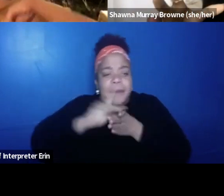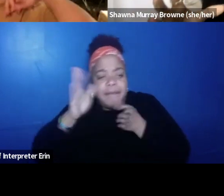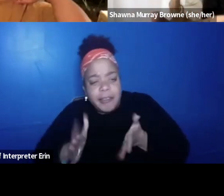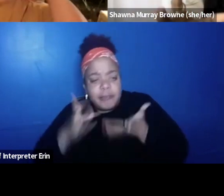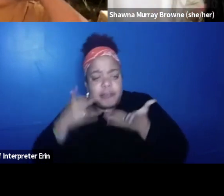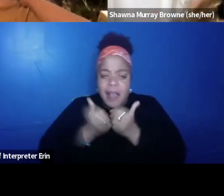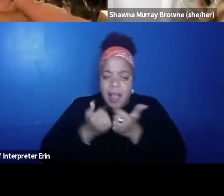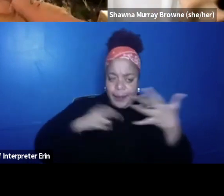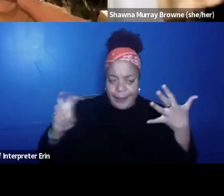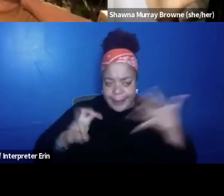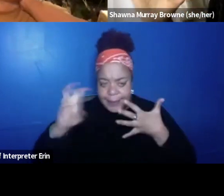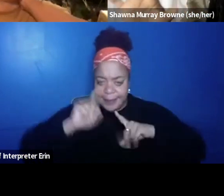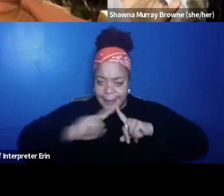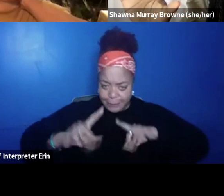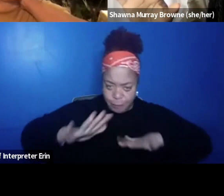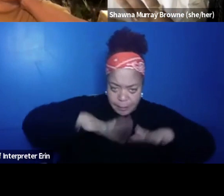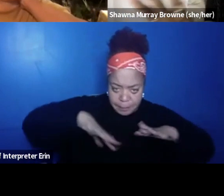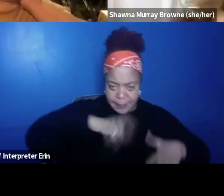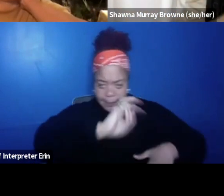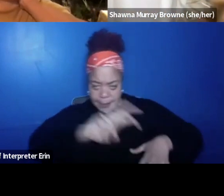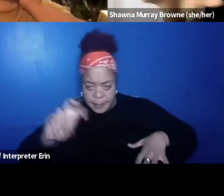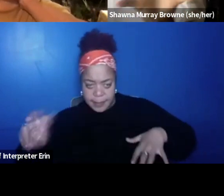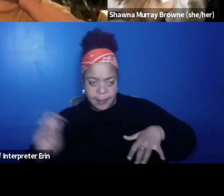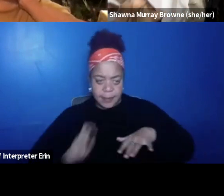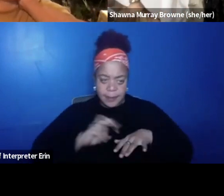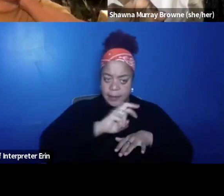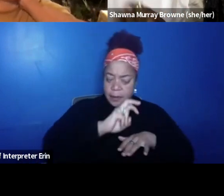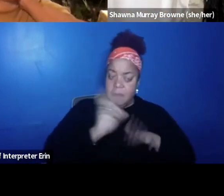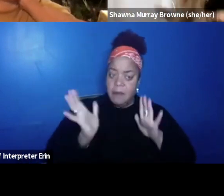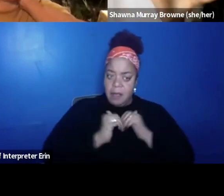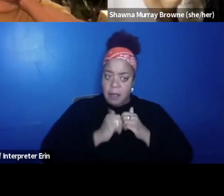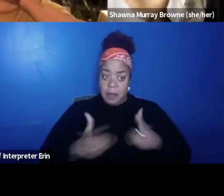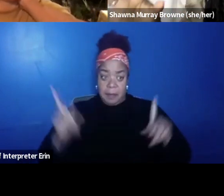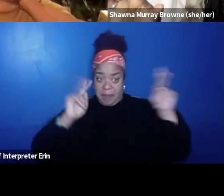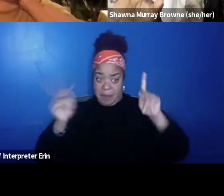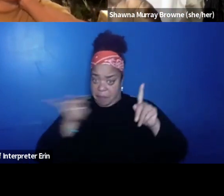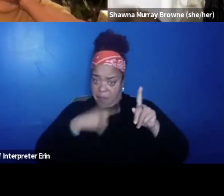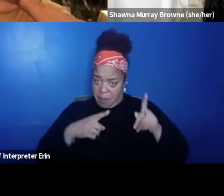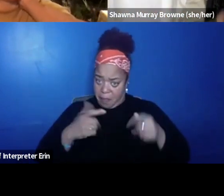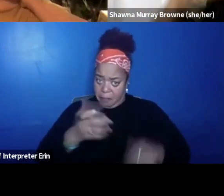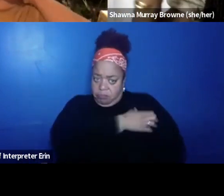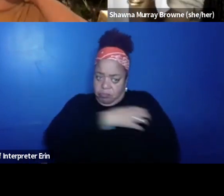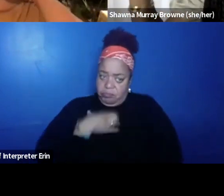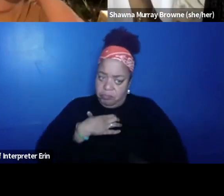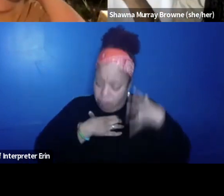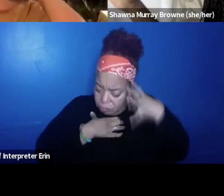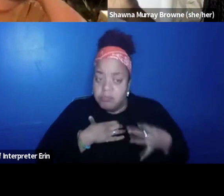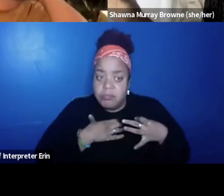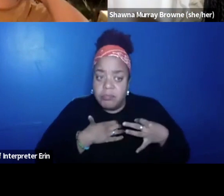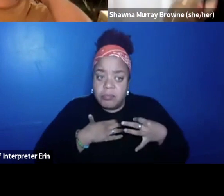And then we have folks that might completely decide, I am going to relinquish my affiliation